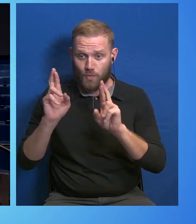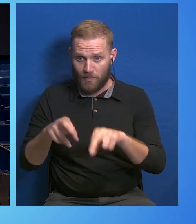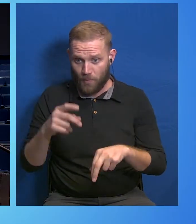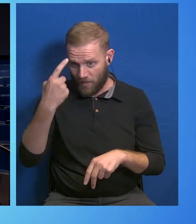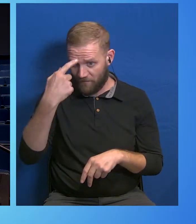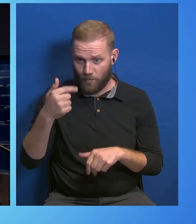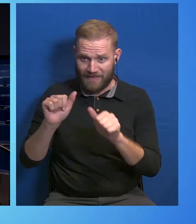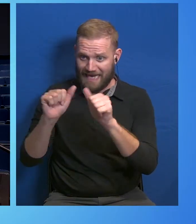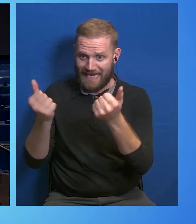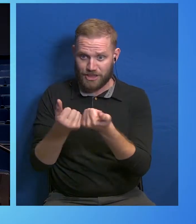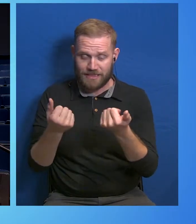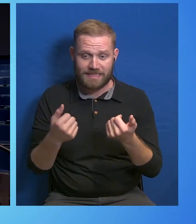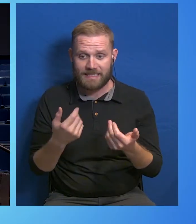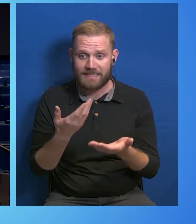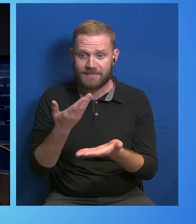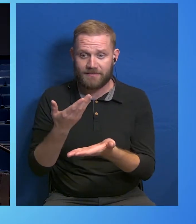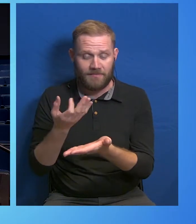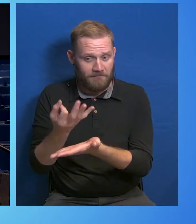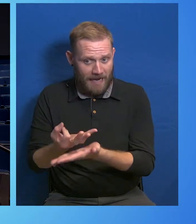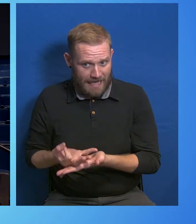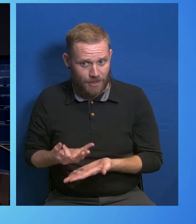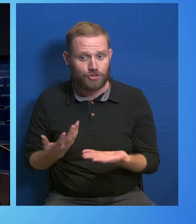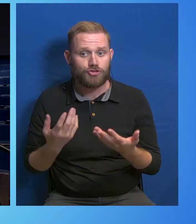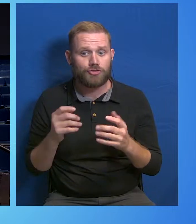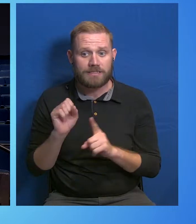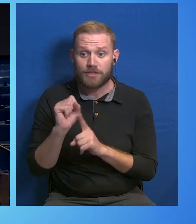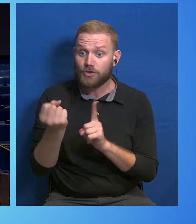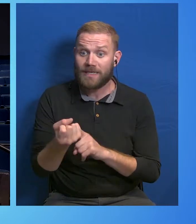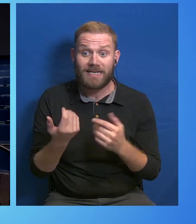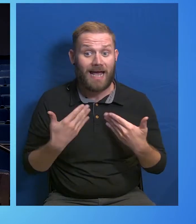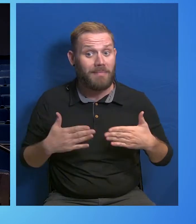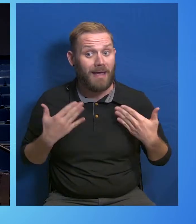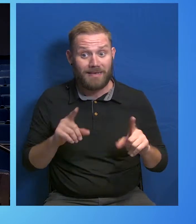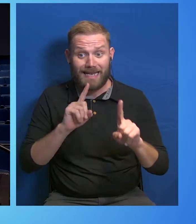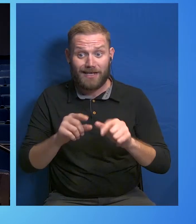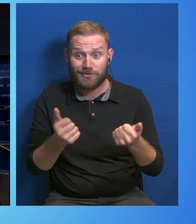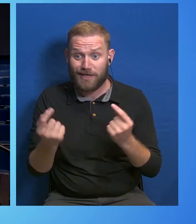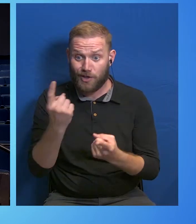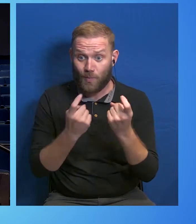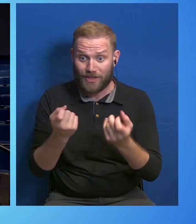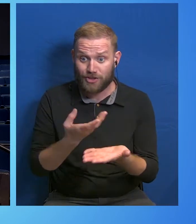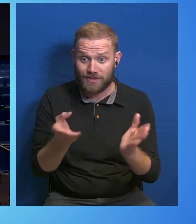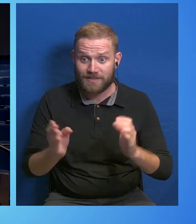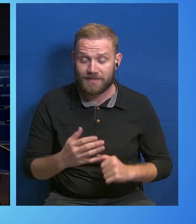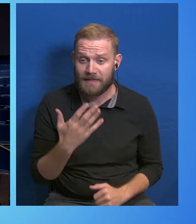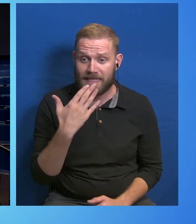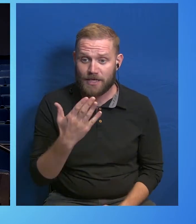agency's financial status, and I'm available to answer any questions. Thank you.